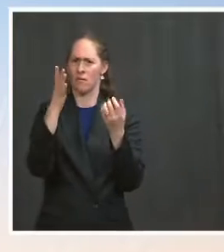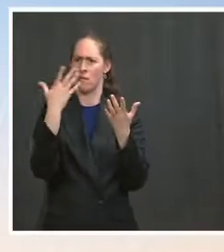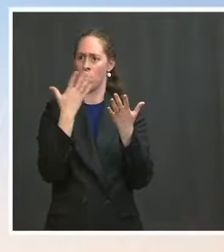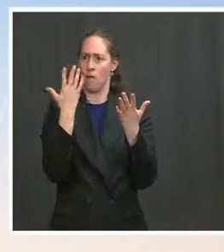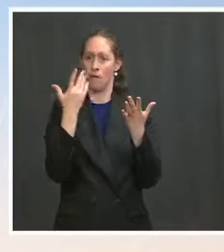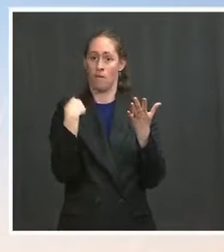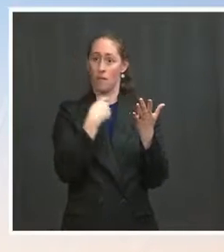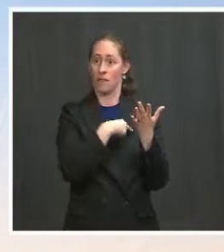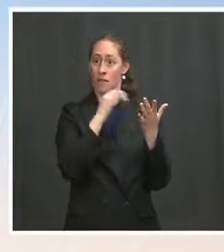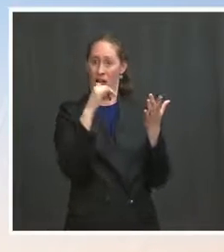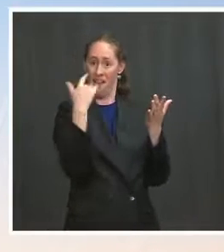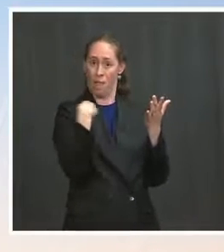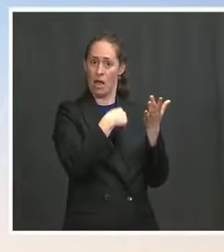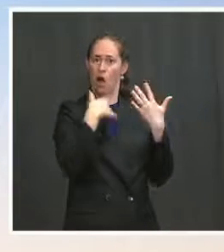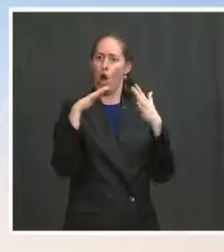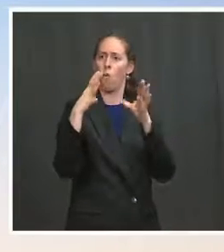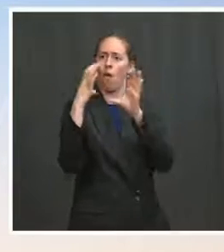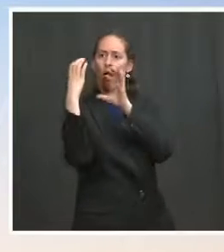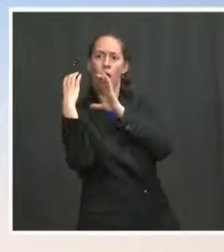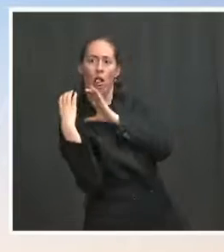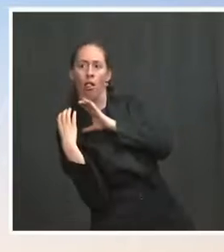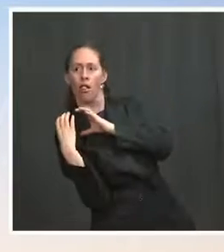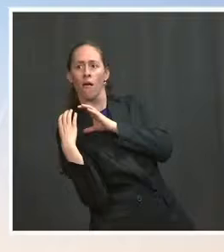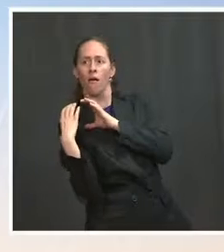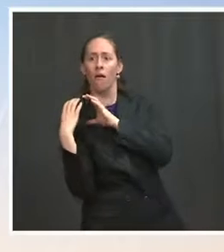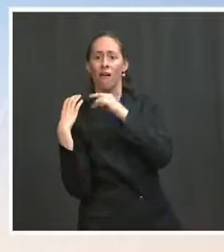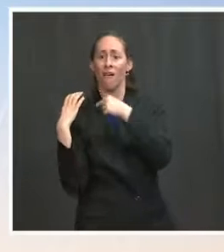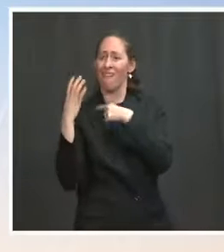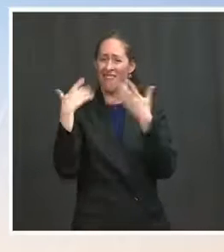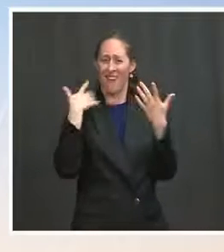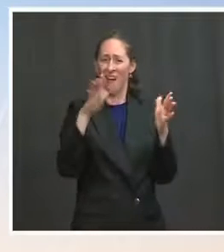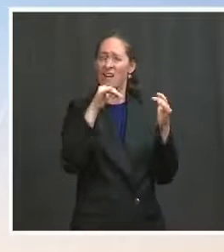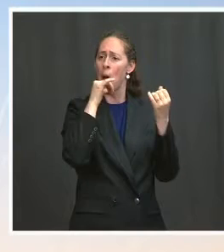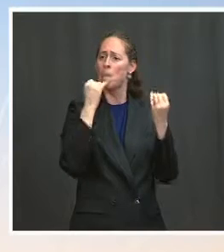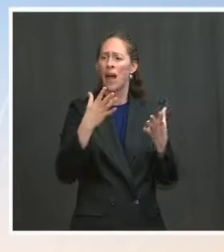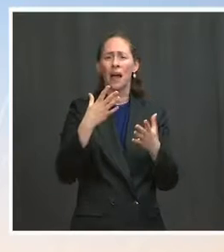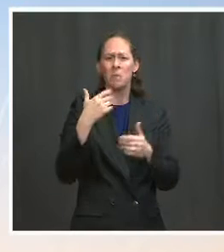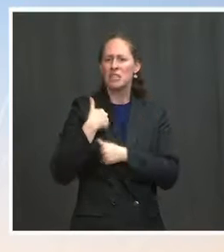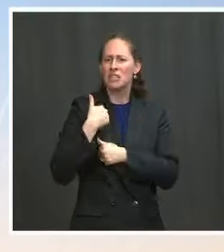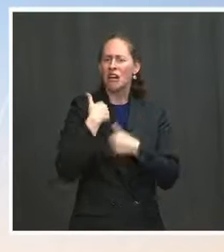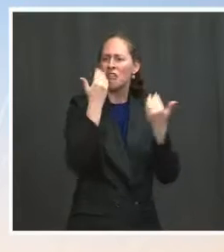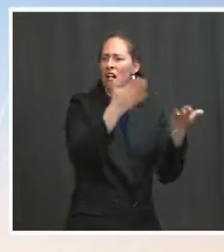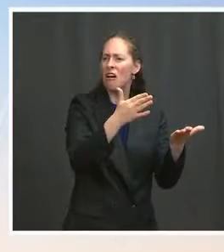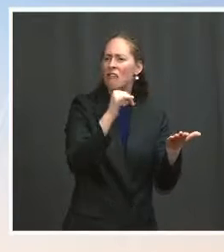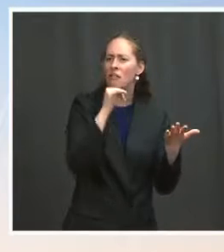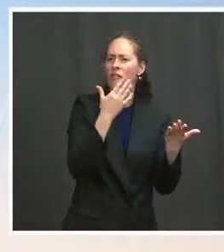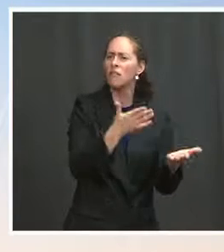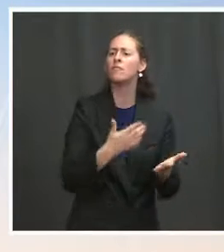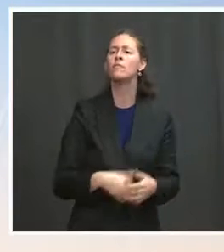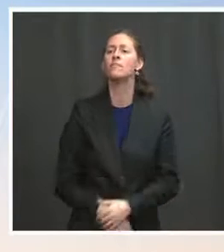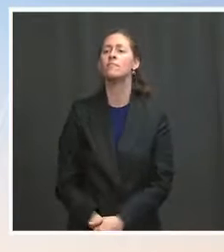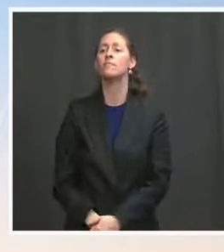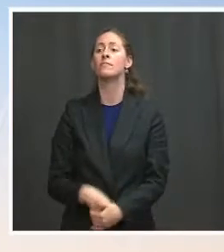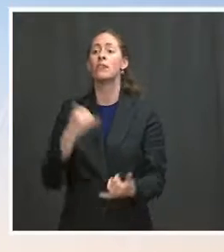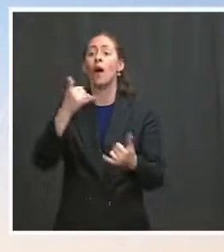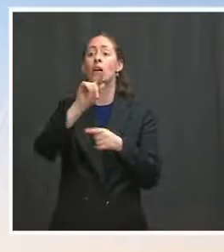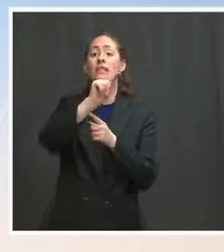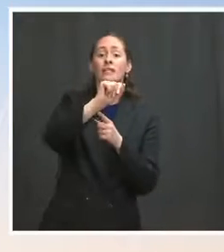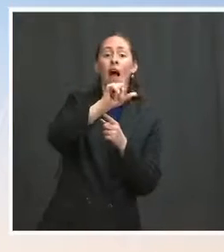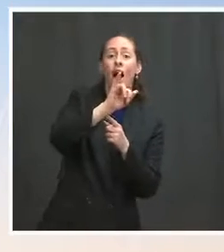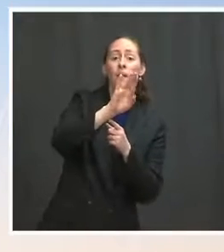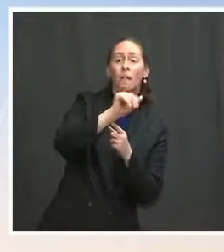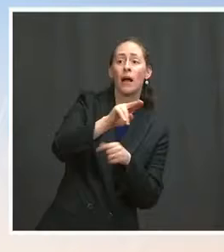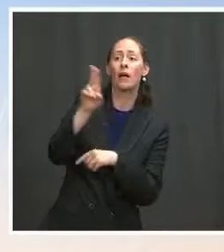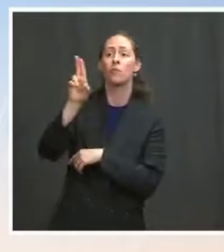forces in Afghanistan since the early days of the war. Two, an agreement between the United States and the Taliban to draw down all U.S. troops by